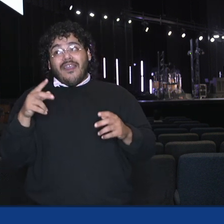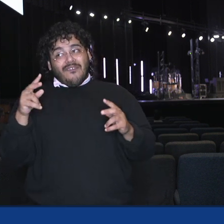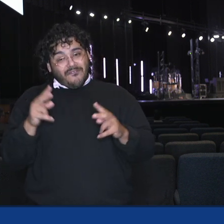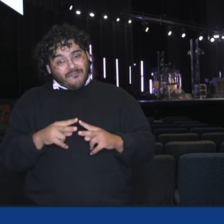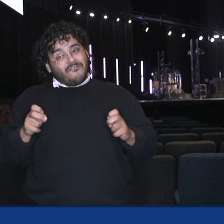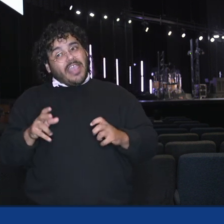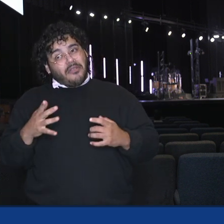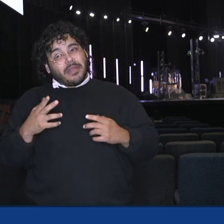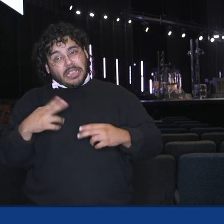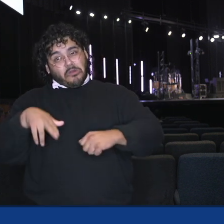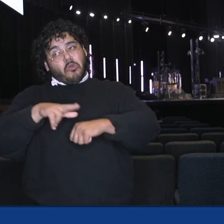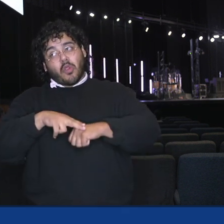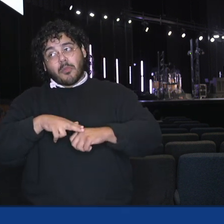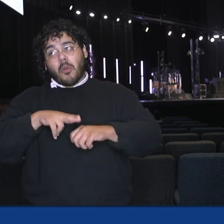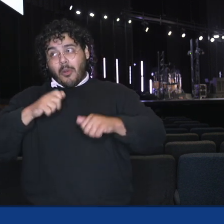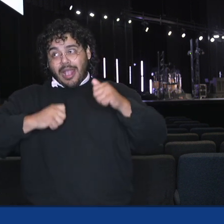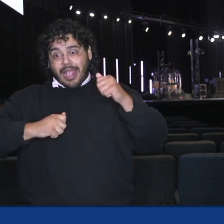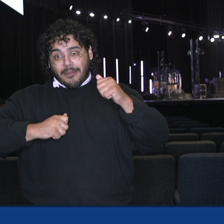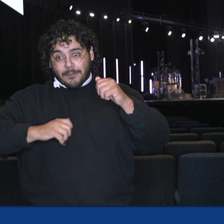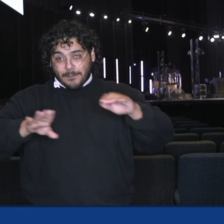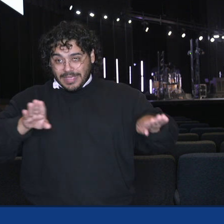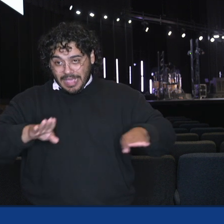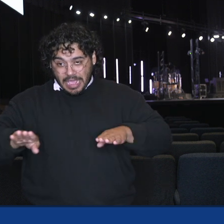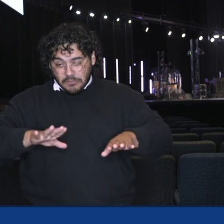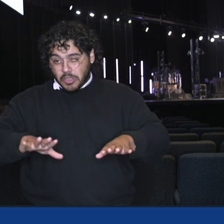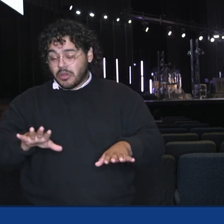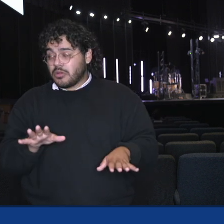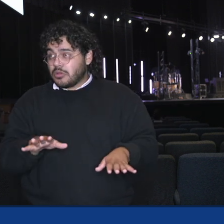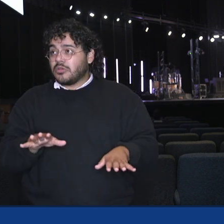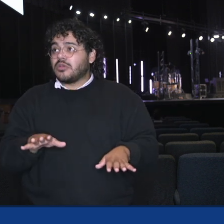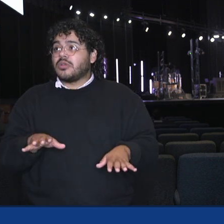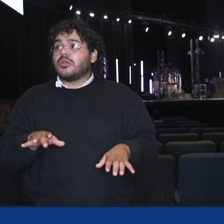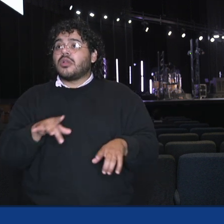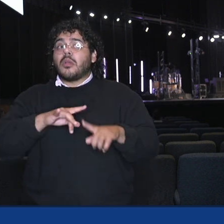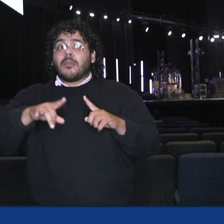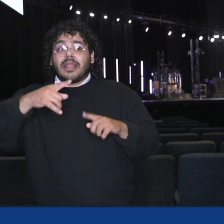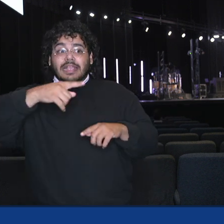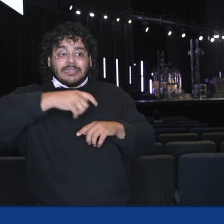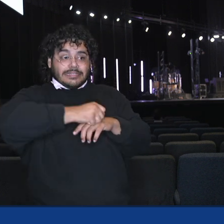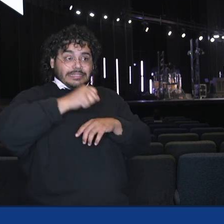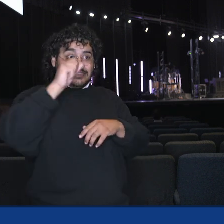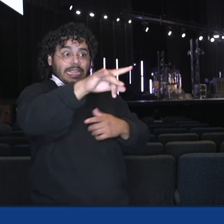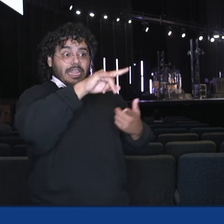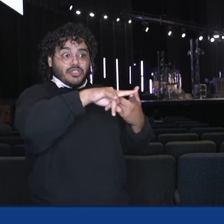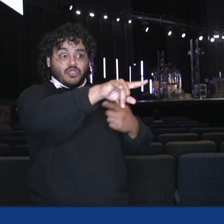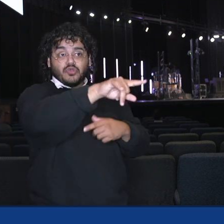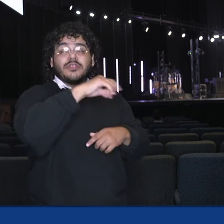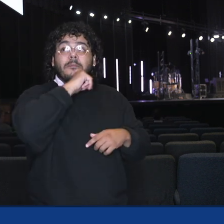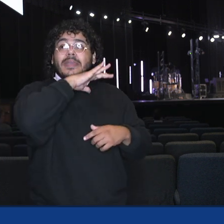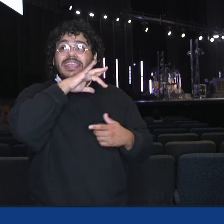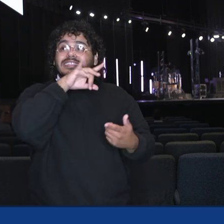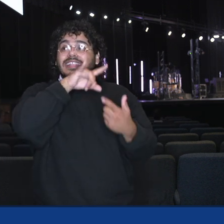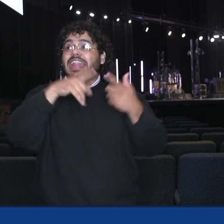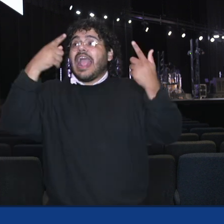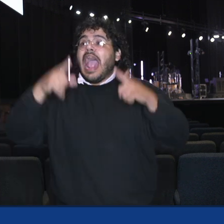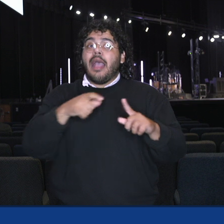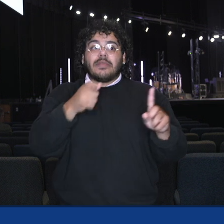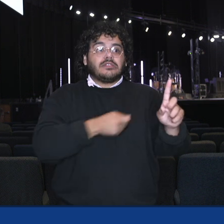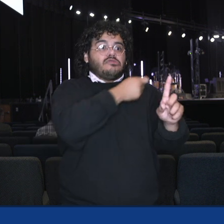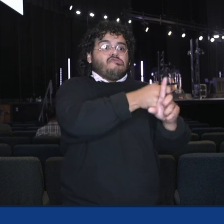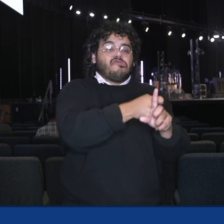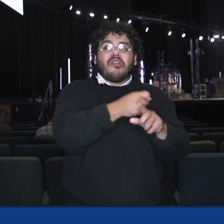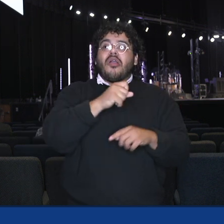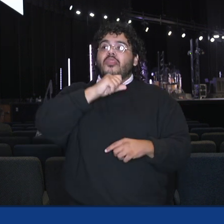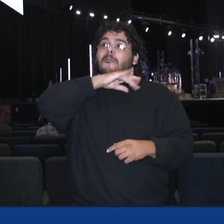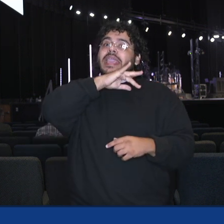But it was even worse for the pigs than for the man. Crazed, they stampeded over a cliff into the sea and drowned. Aren't you so glad I'm preaching on